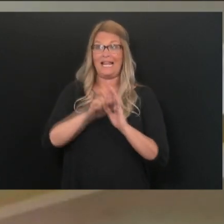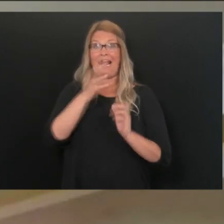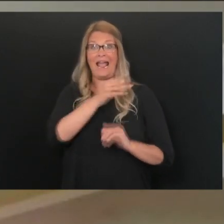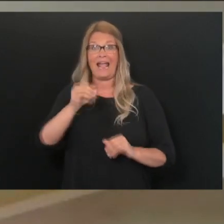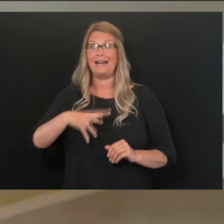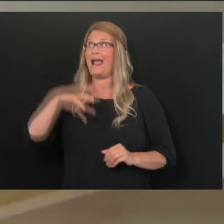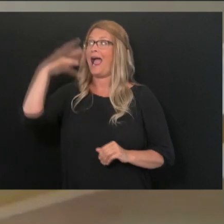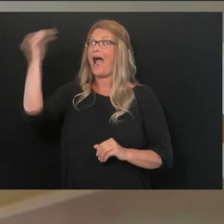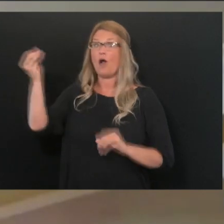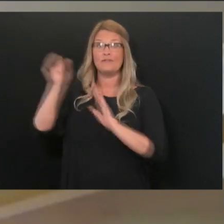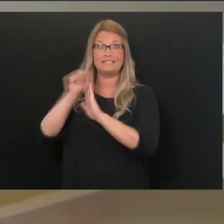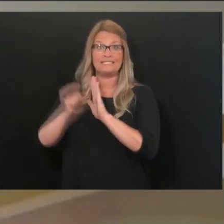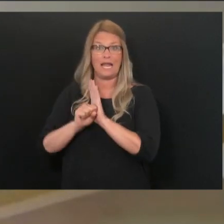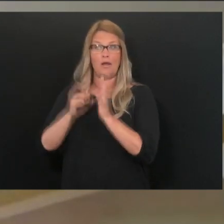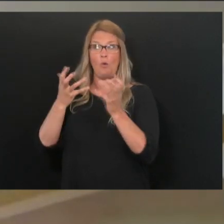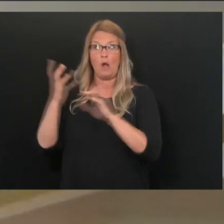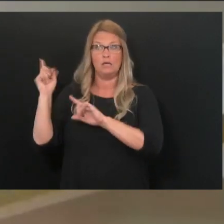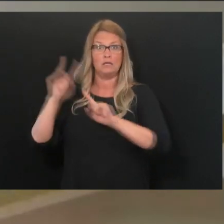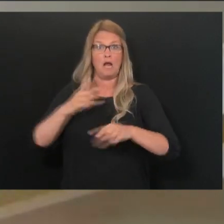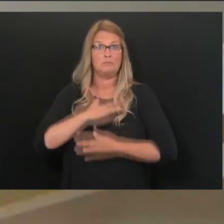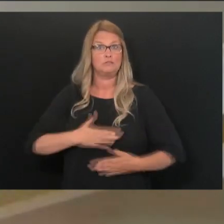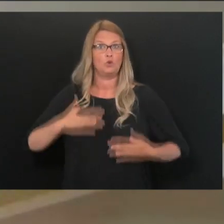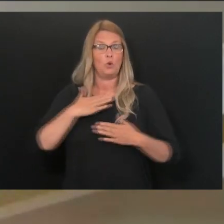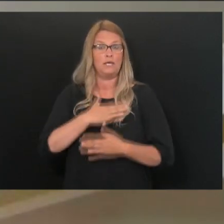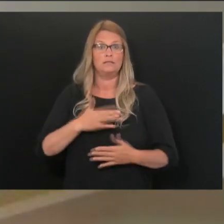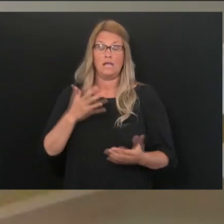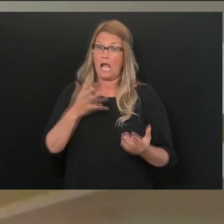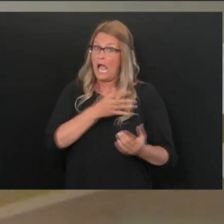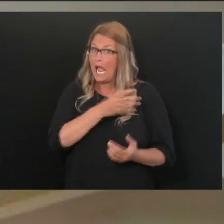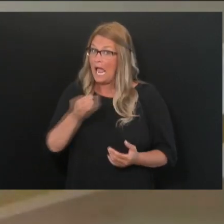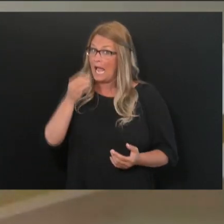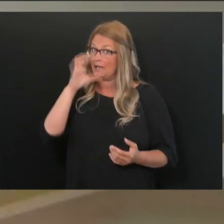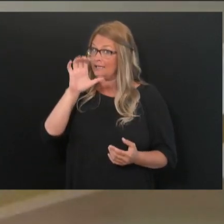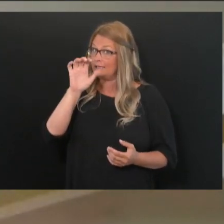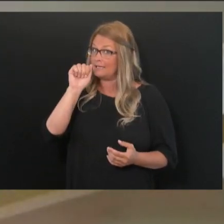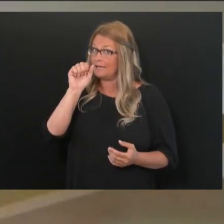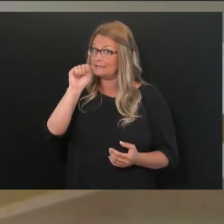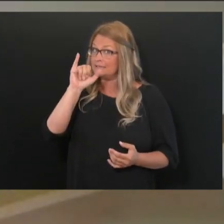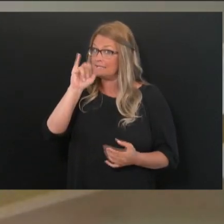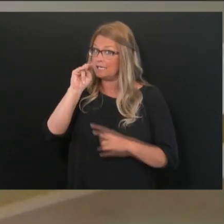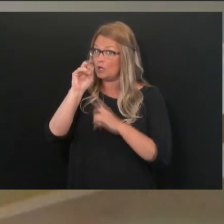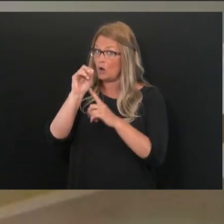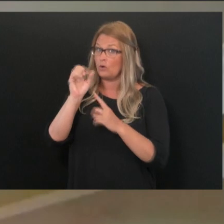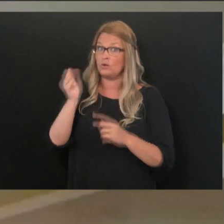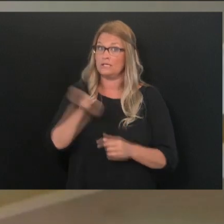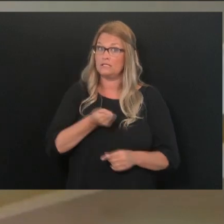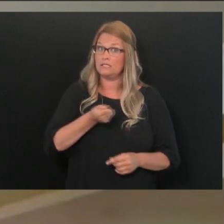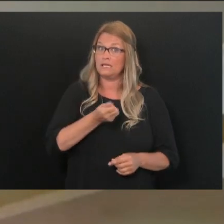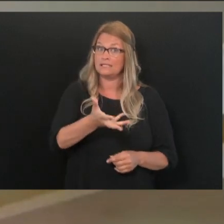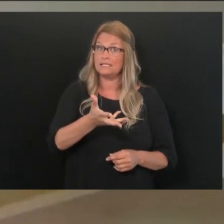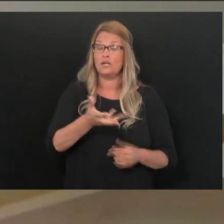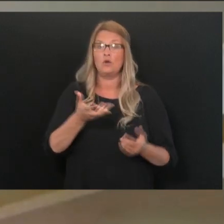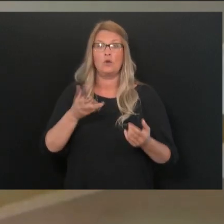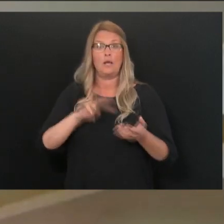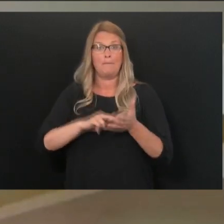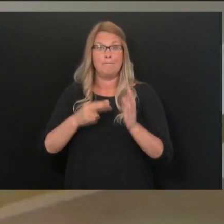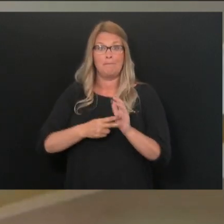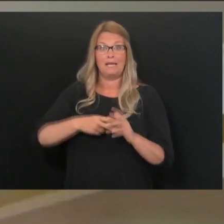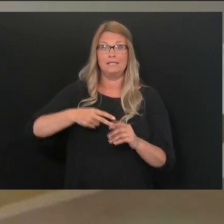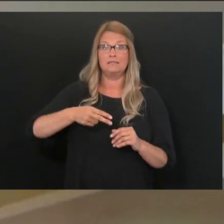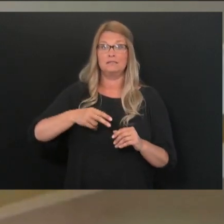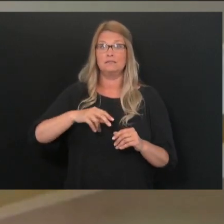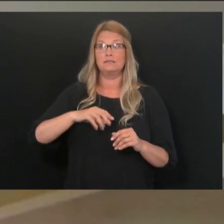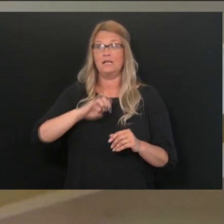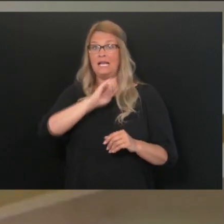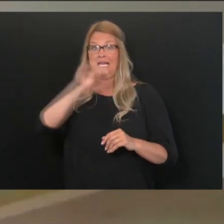elsewhere. In a few weeks, there's a schedule for casinos to reopen, which would affect the populations in the Northern Panhandle and the